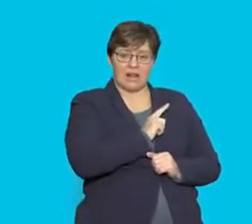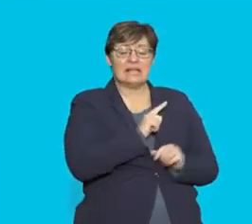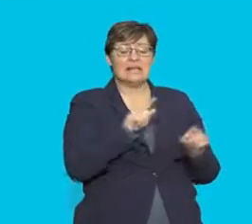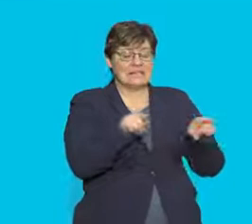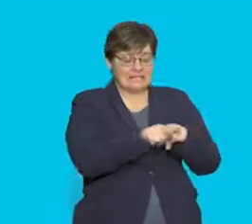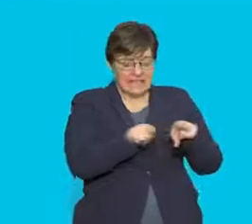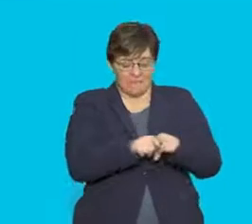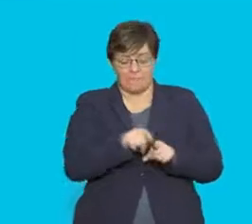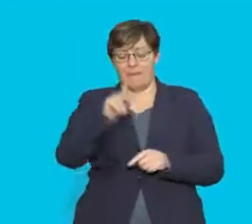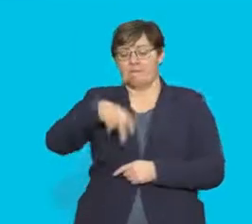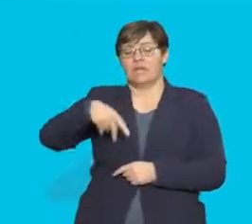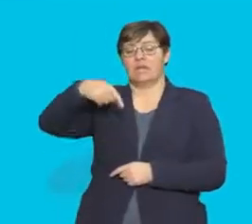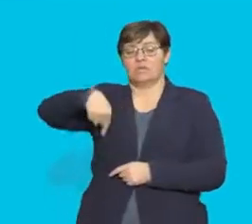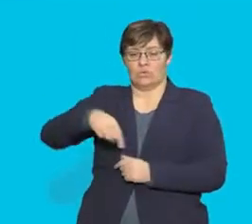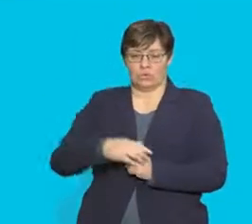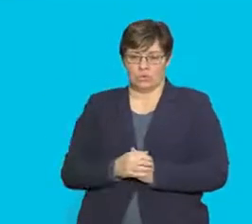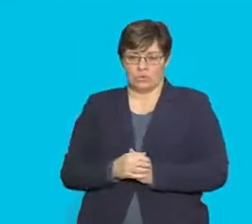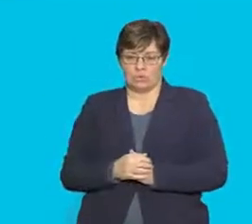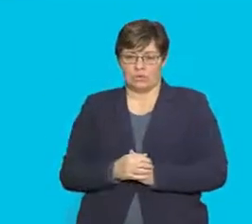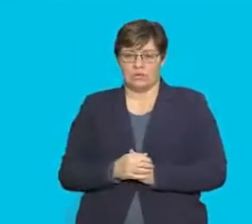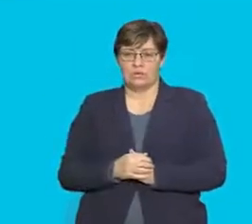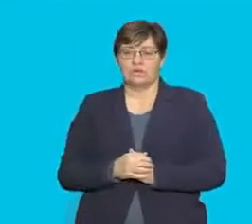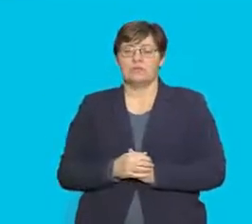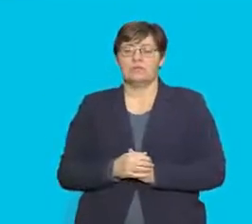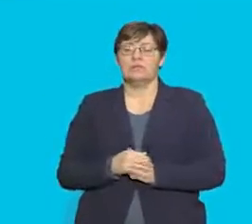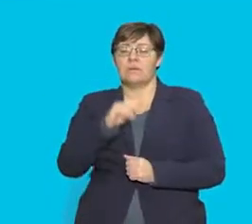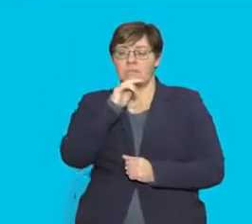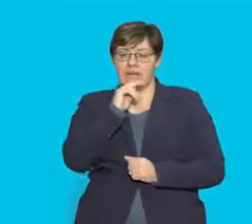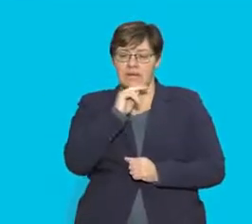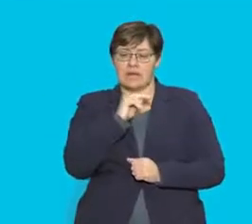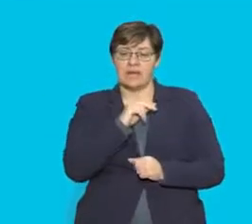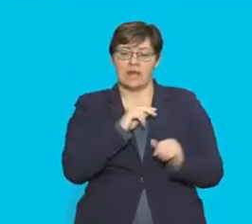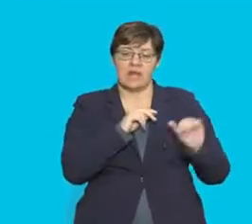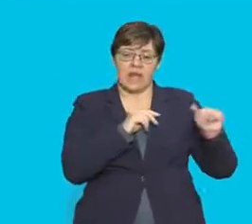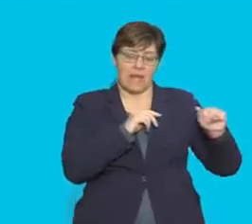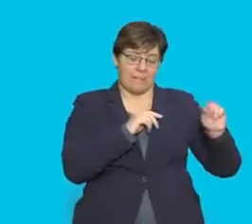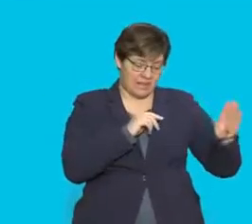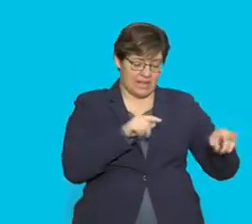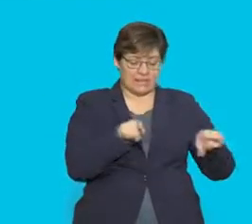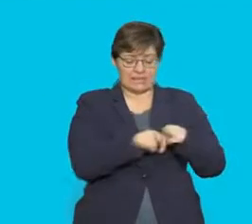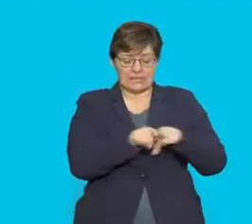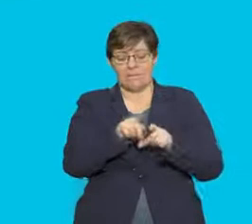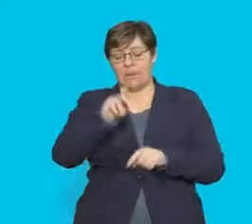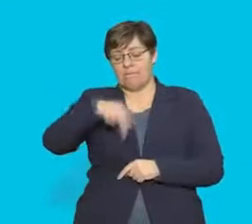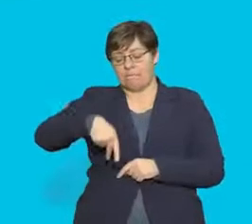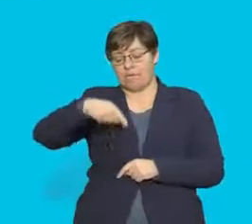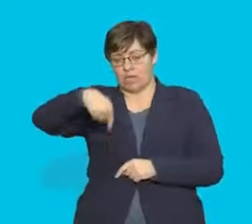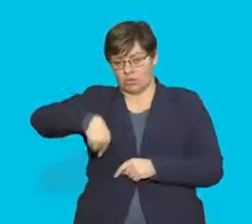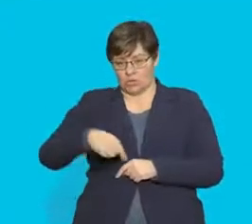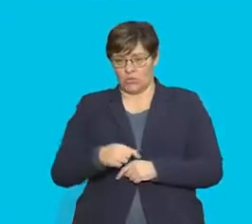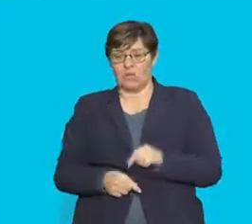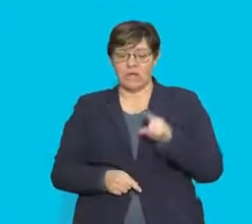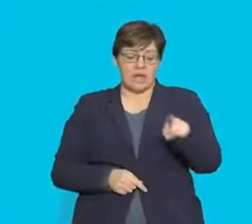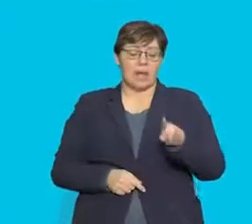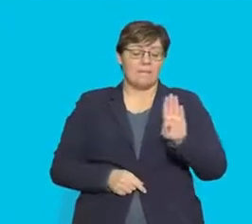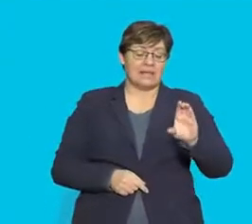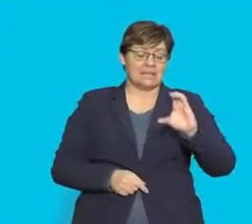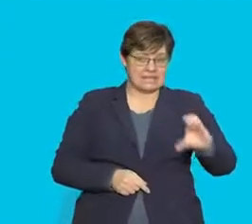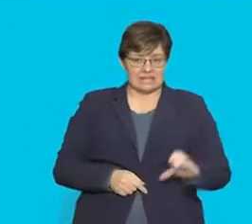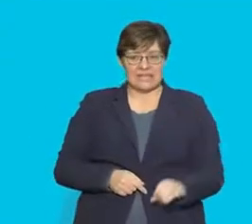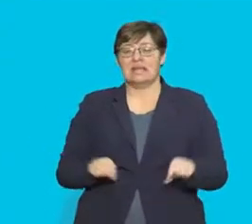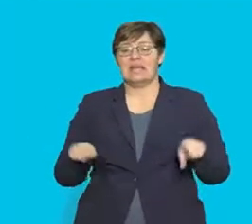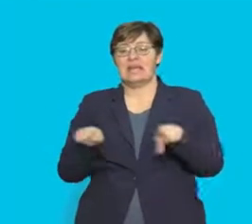P, Q. So it means this is the same as me having P, Q plus, right? I was told that B, C